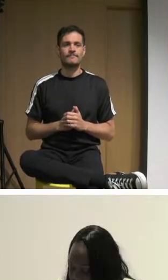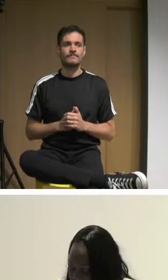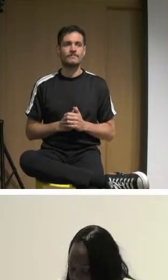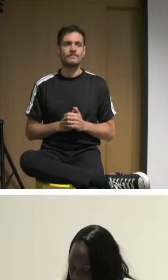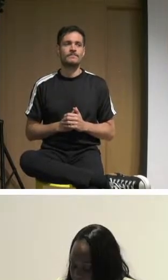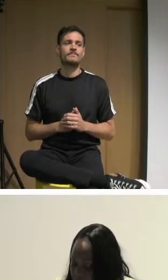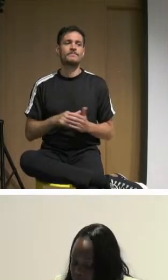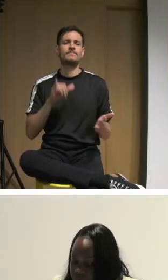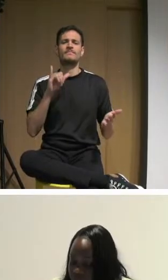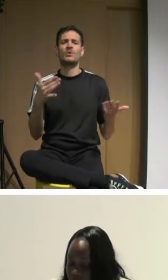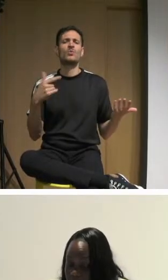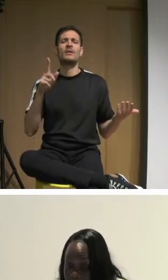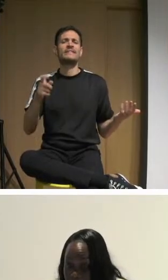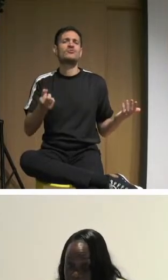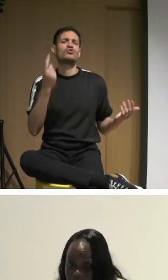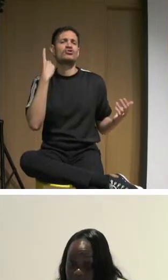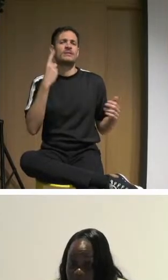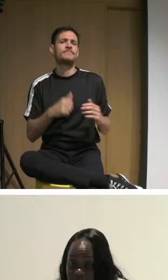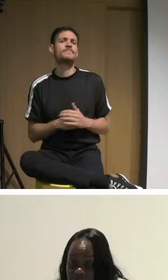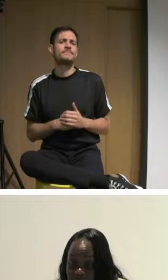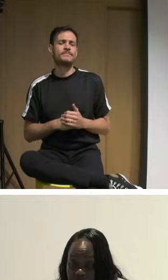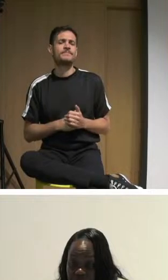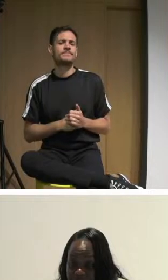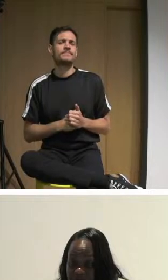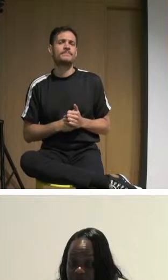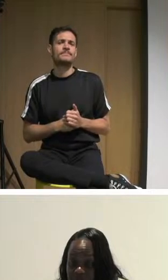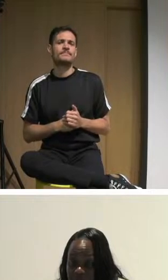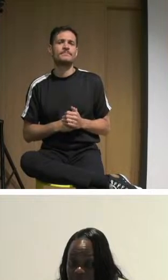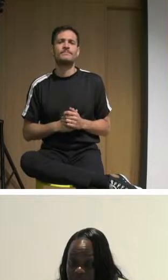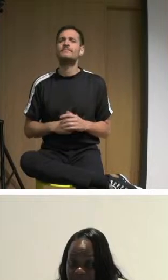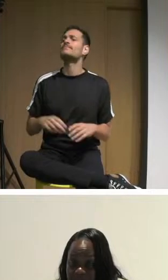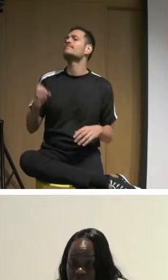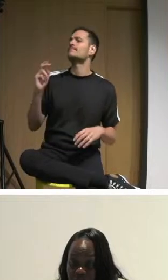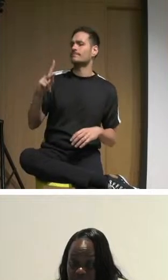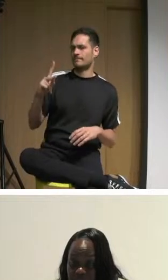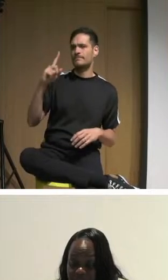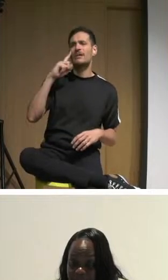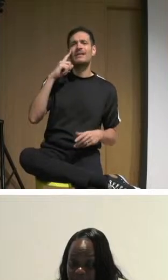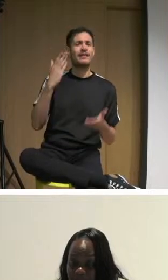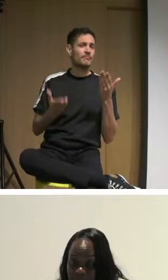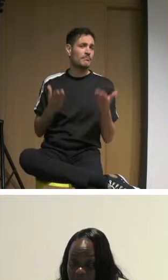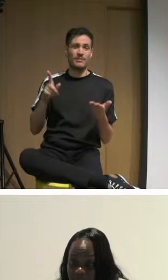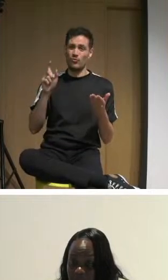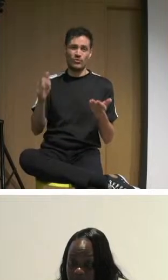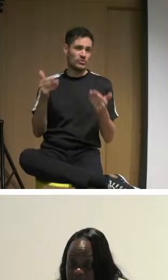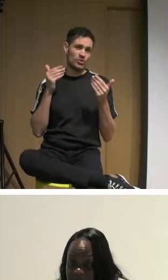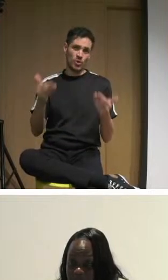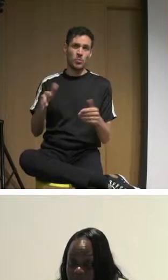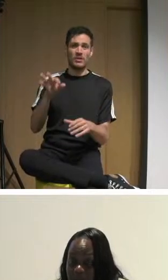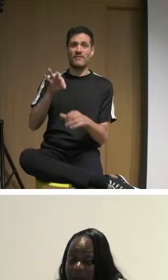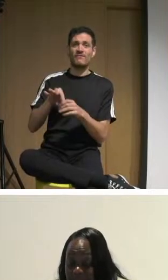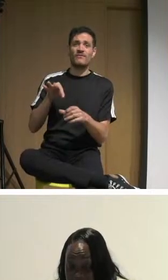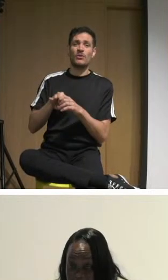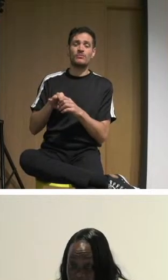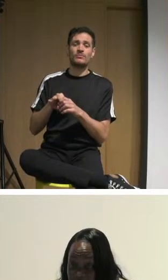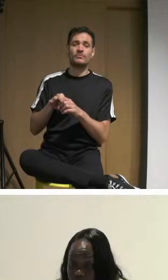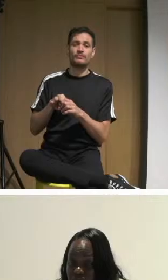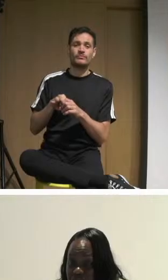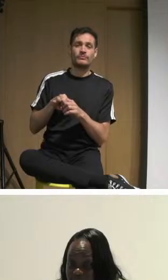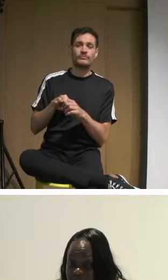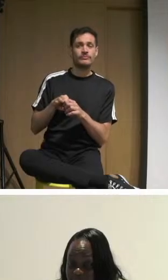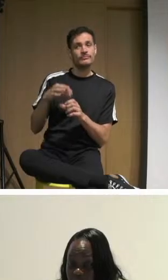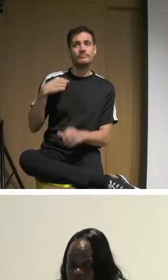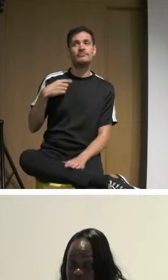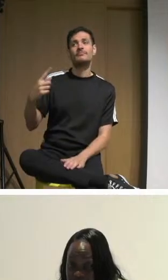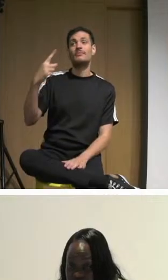know what you're saying when you say So not compliant. I think that we should take a vote, because I don't think that I think that we